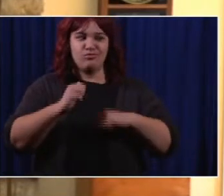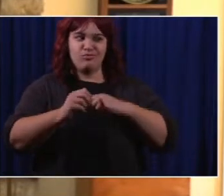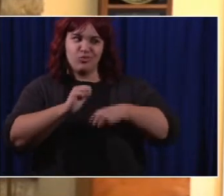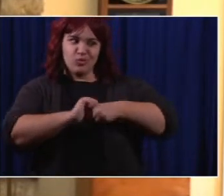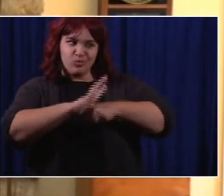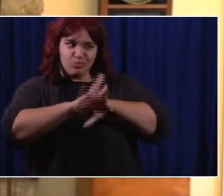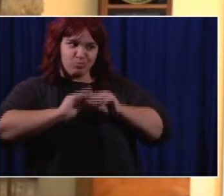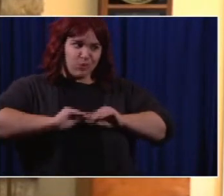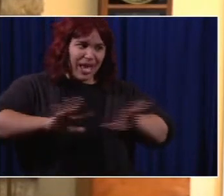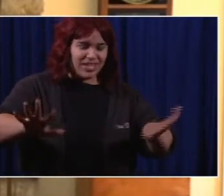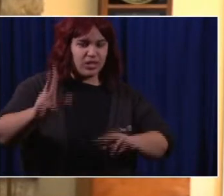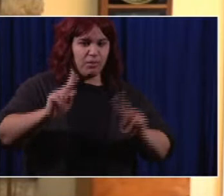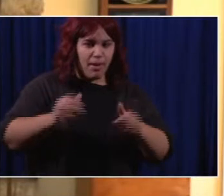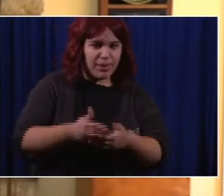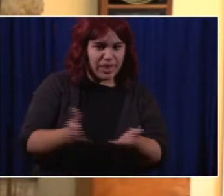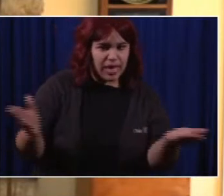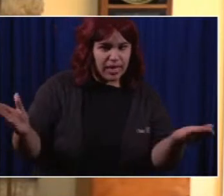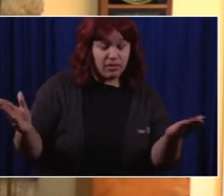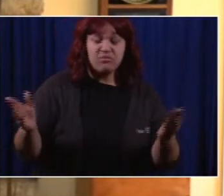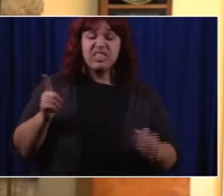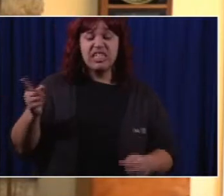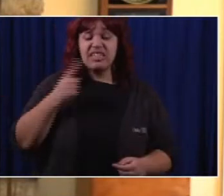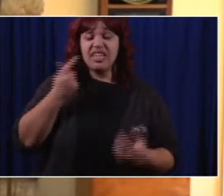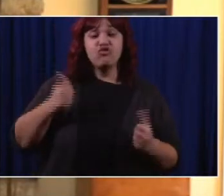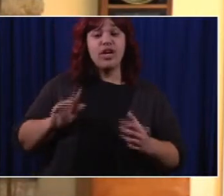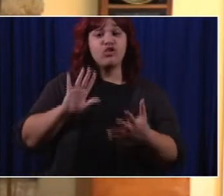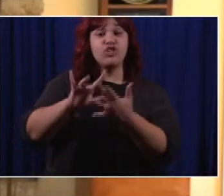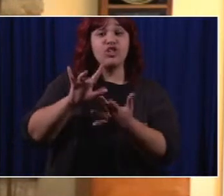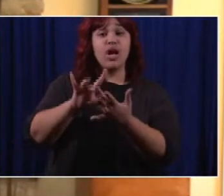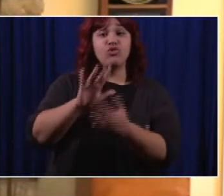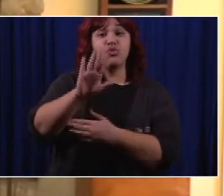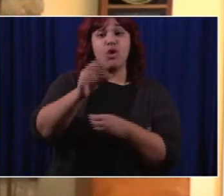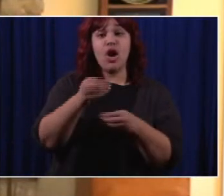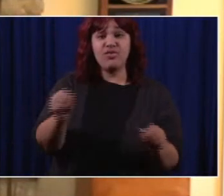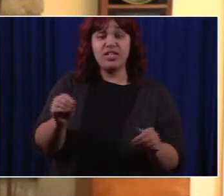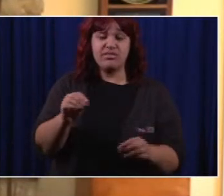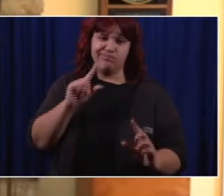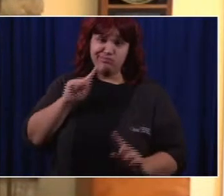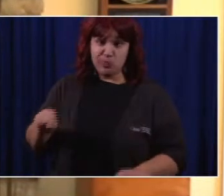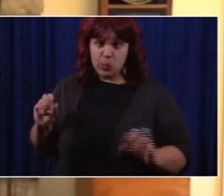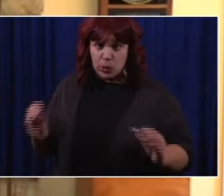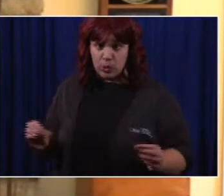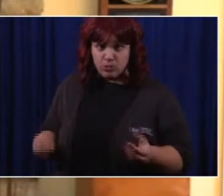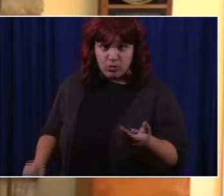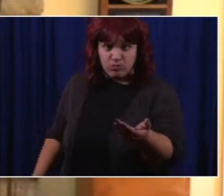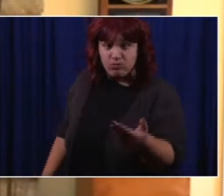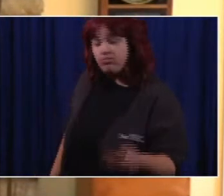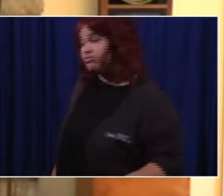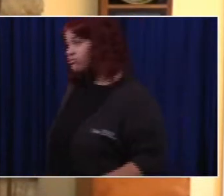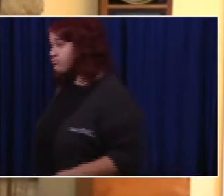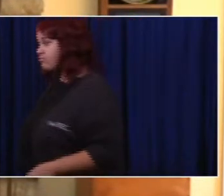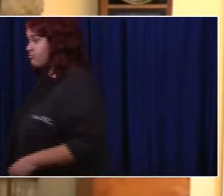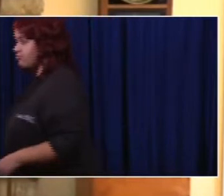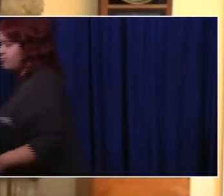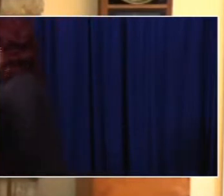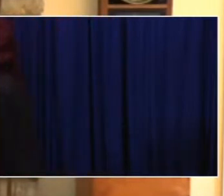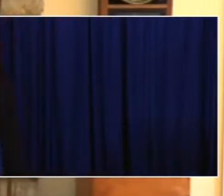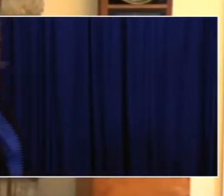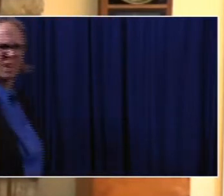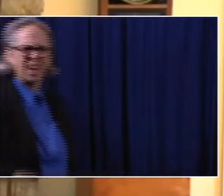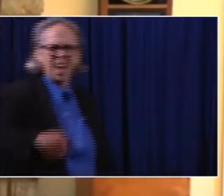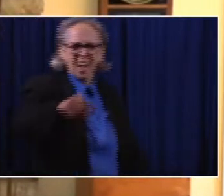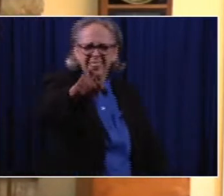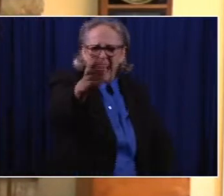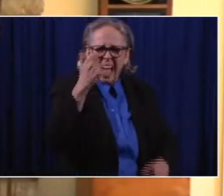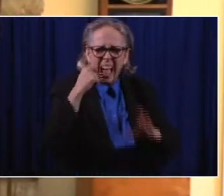you're able to address these concerns. We'll take a look at that. I mean, you know, my first reaction to